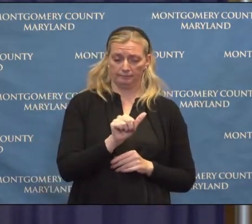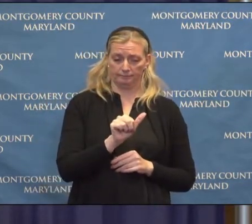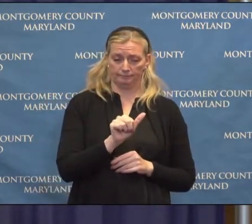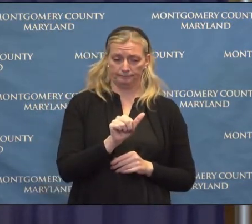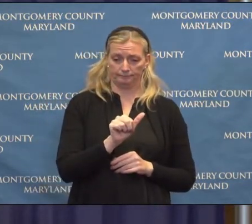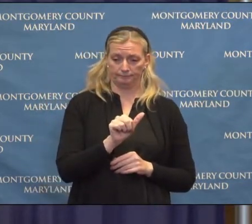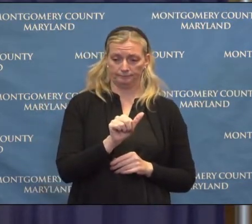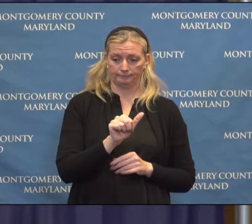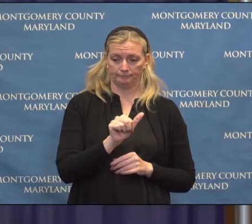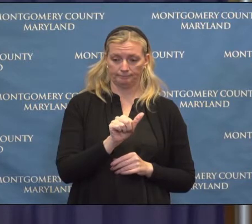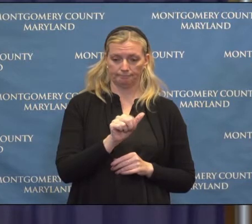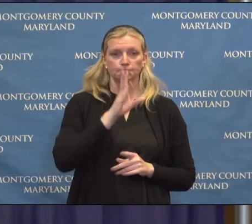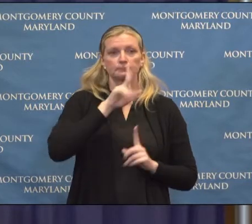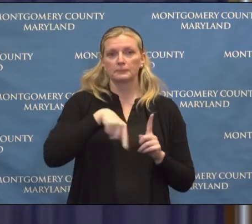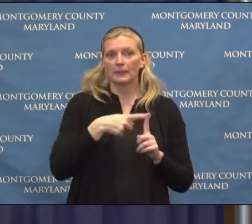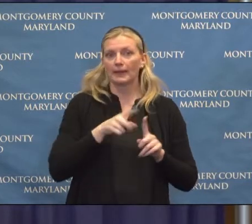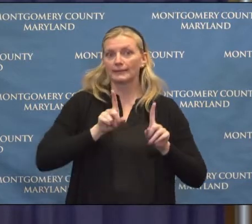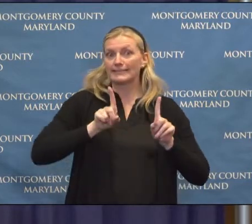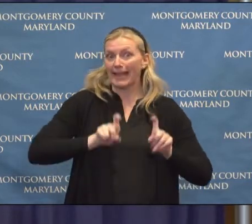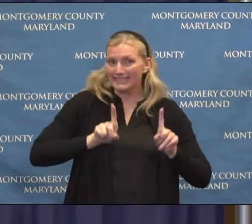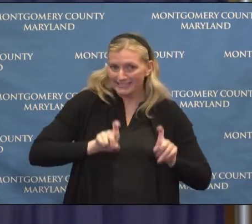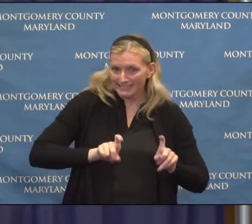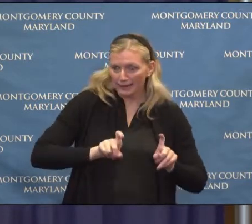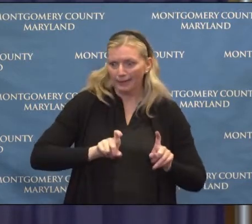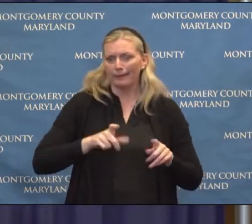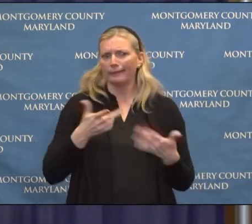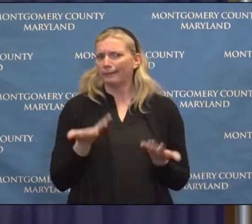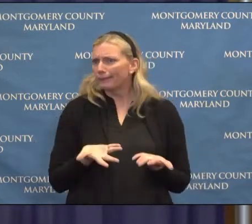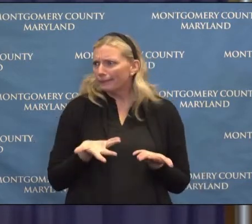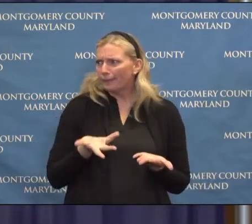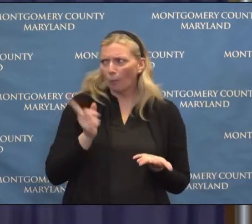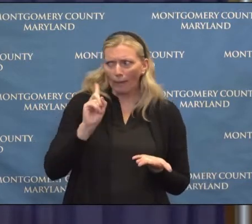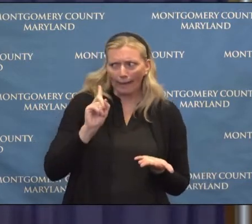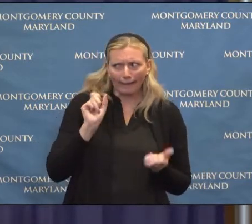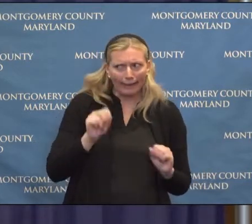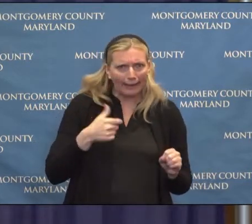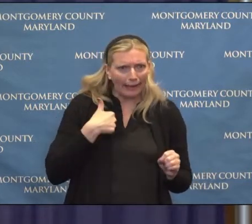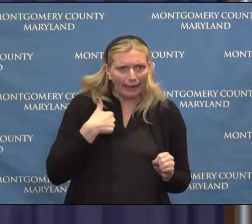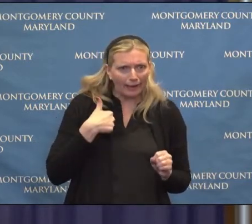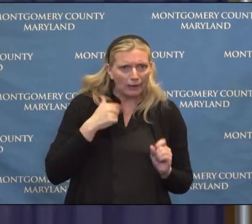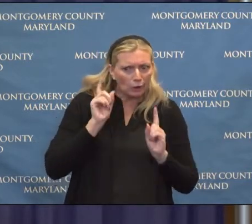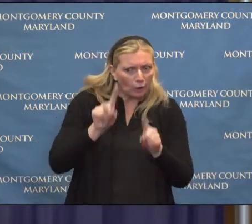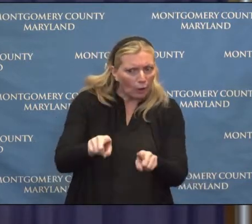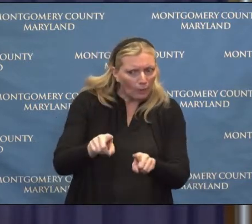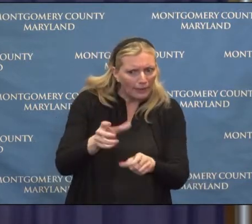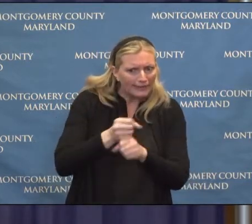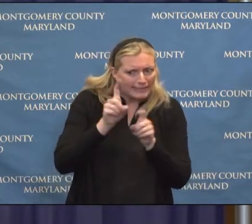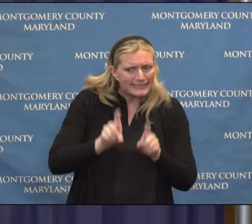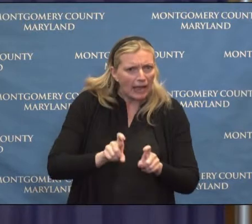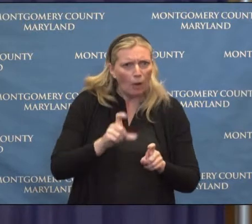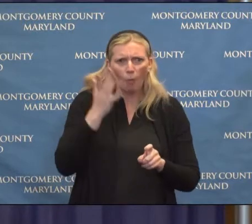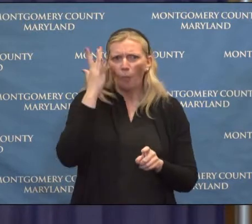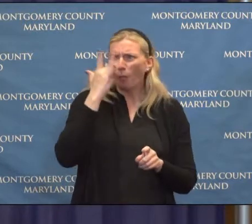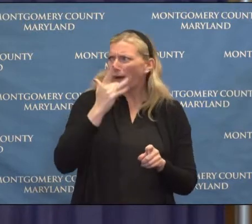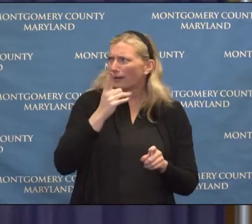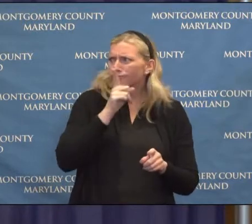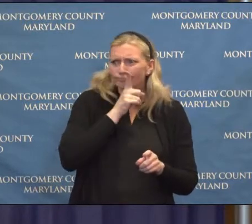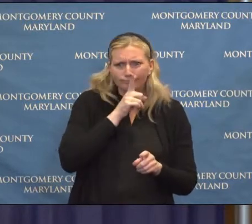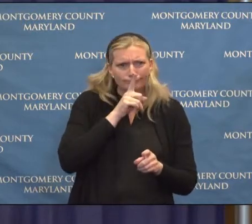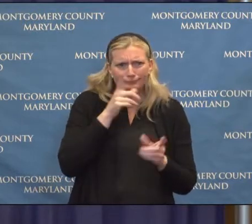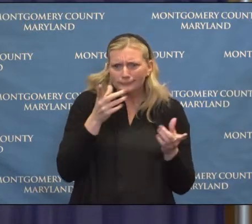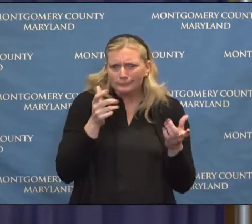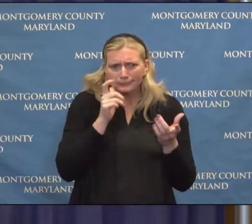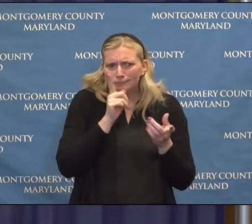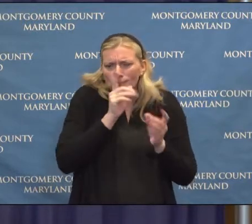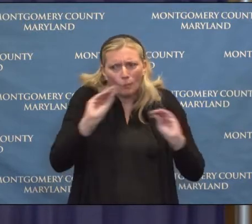testing. Where can I get tested? Why aren't there more? When will testing facilities be